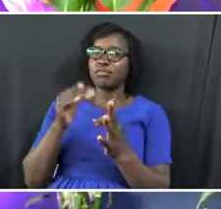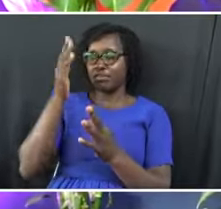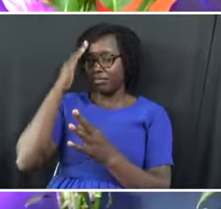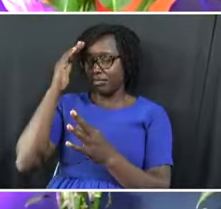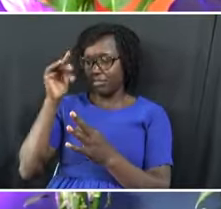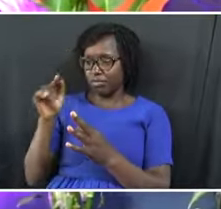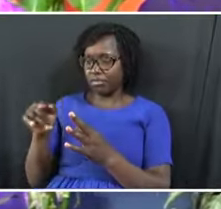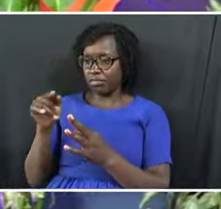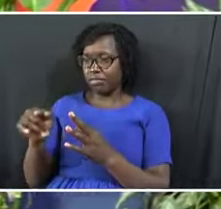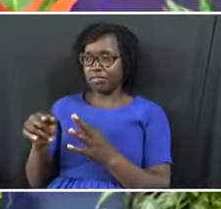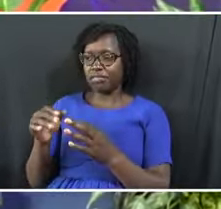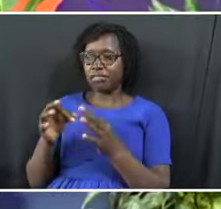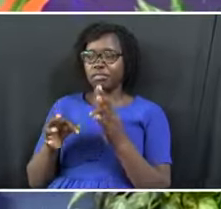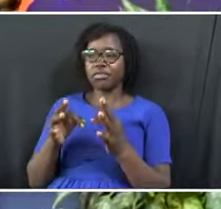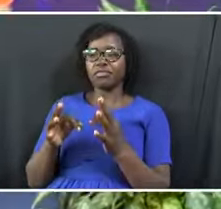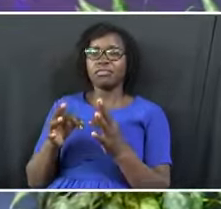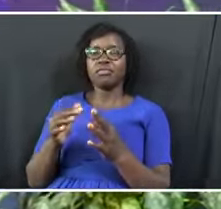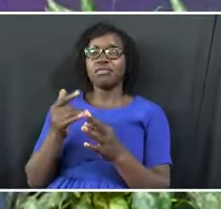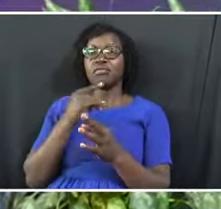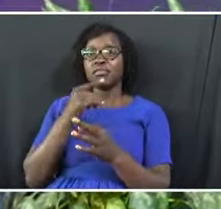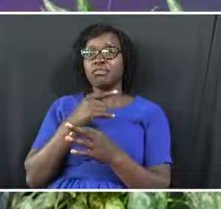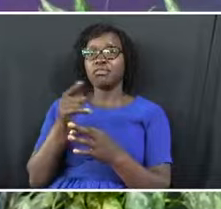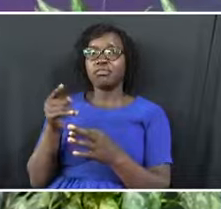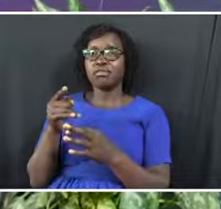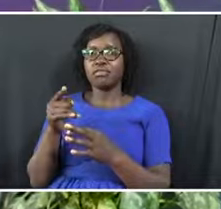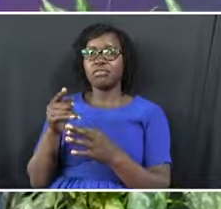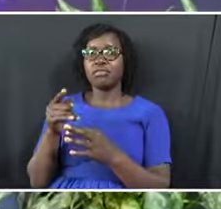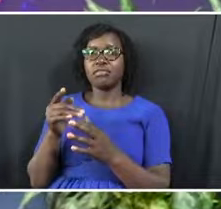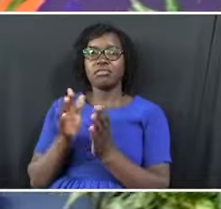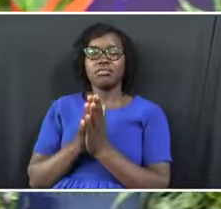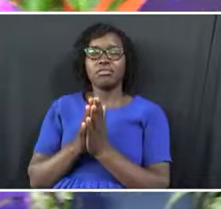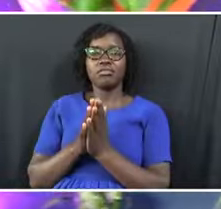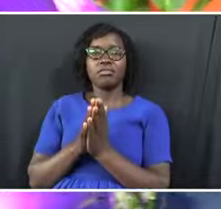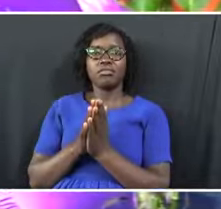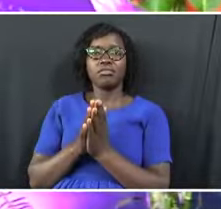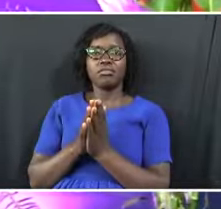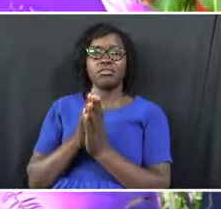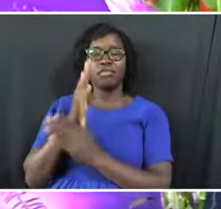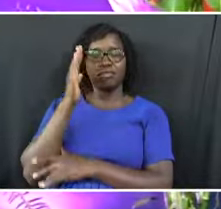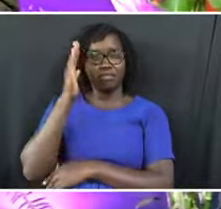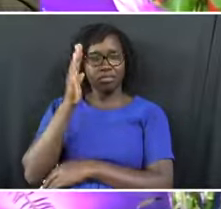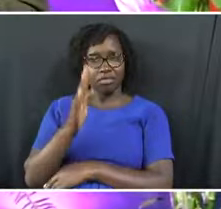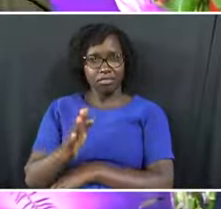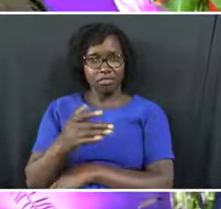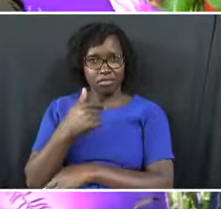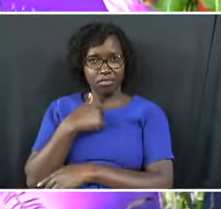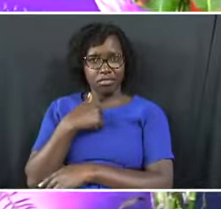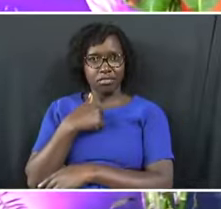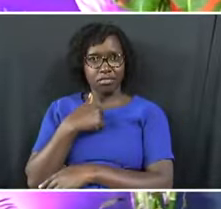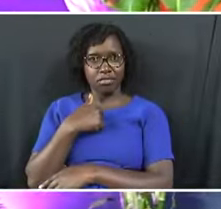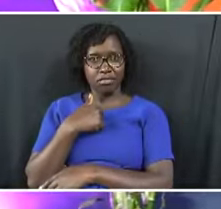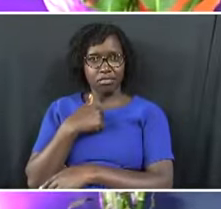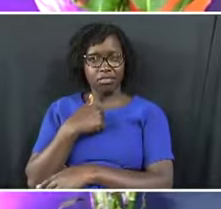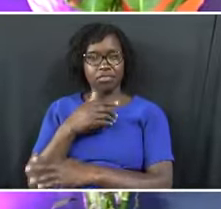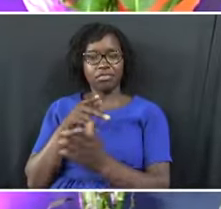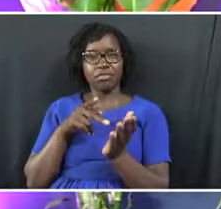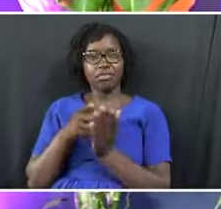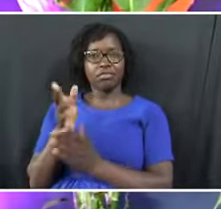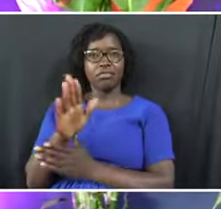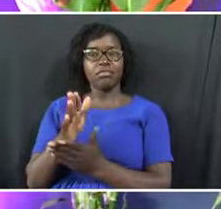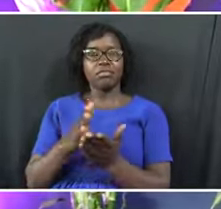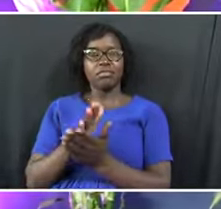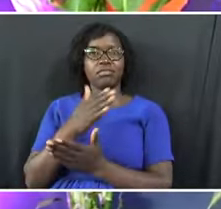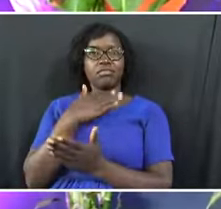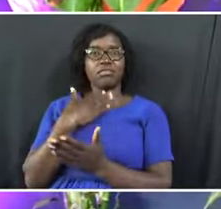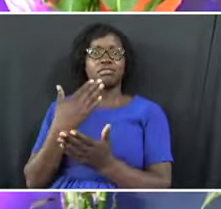misbehave, if I offend you, then coming direct to me, you will revenge through my children, and